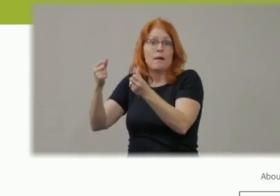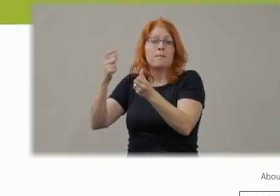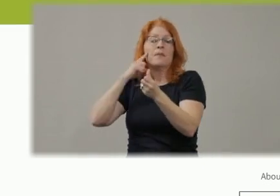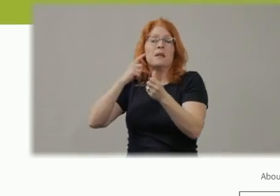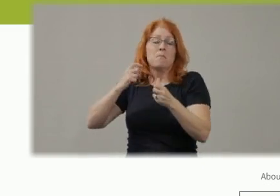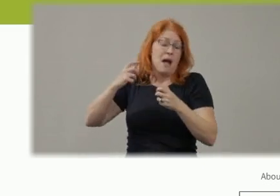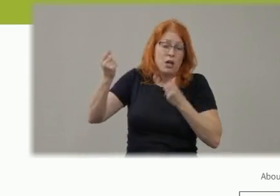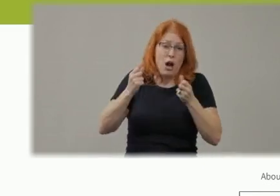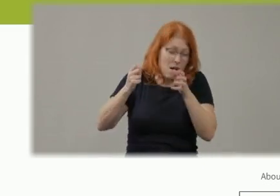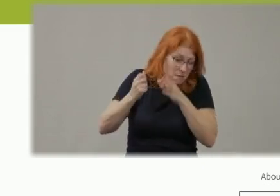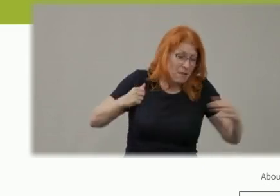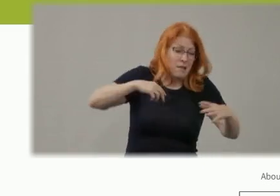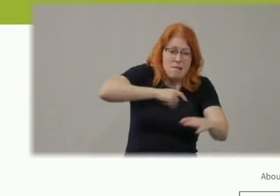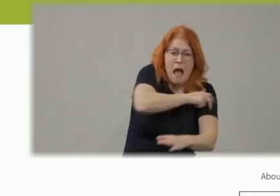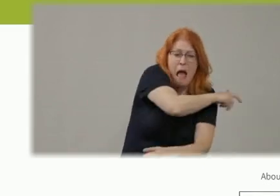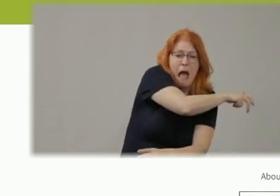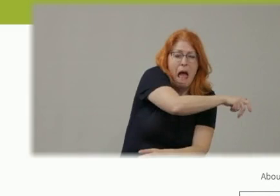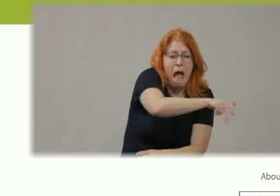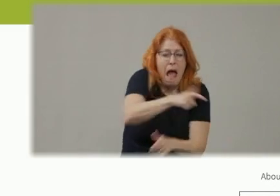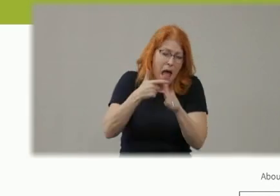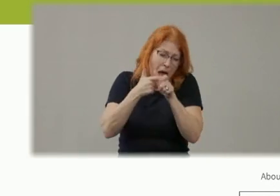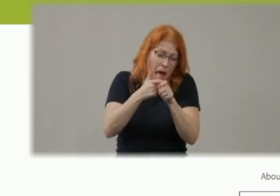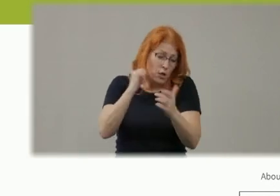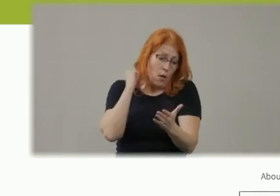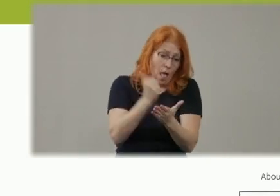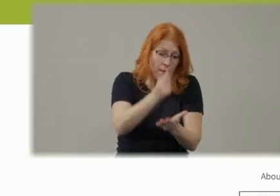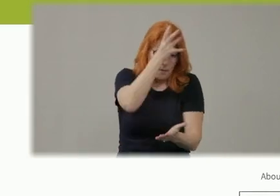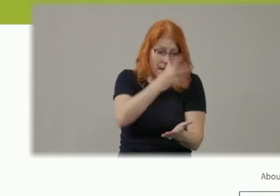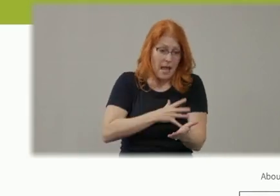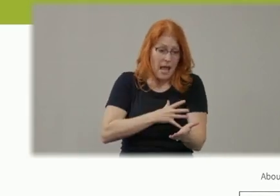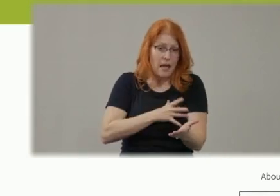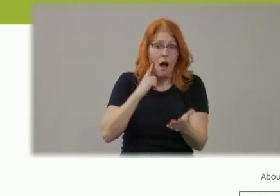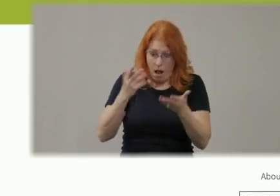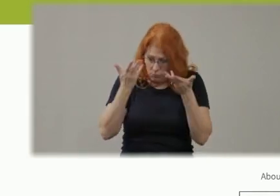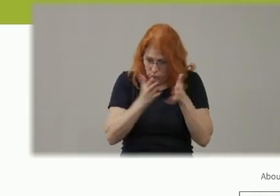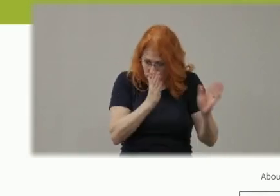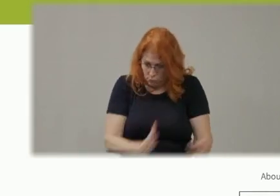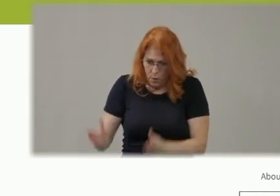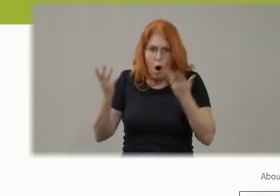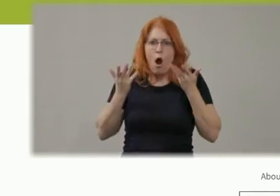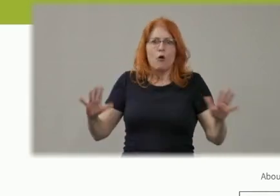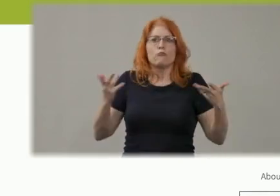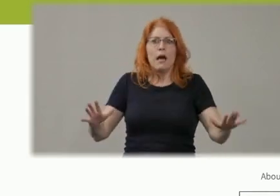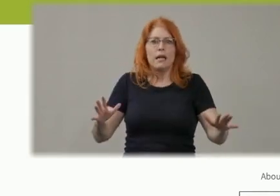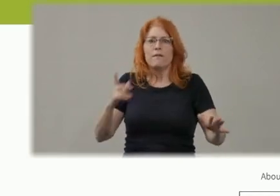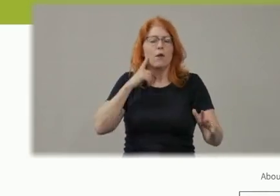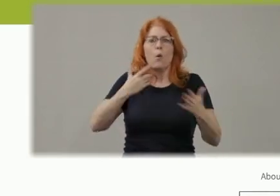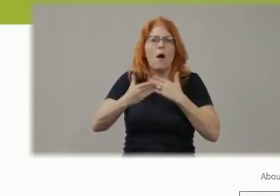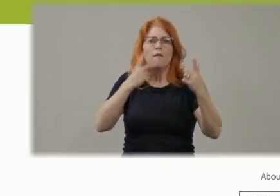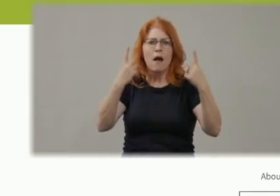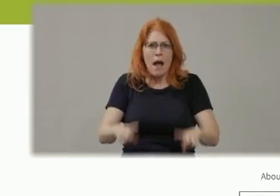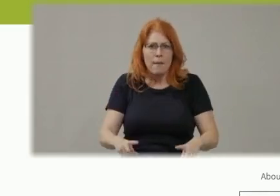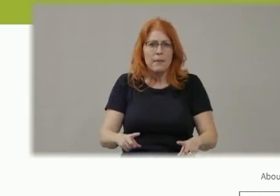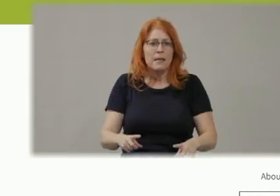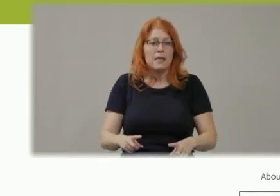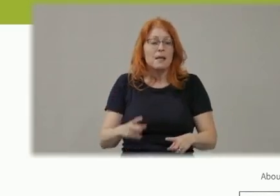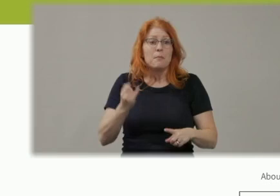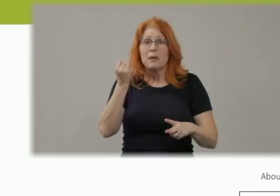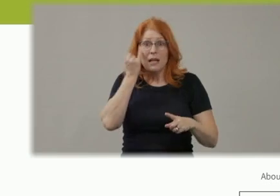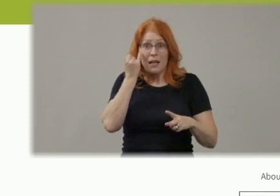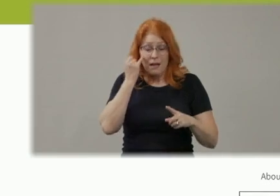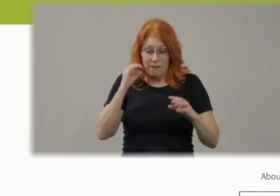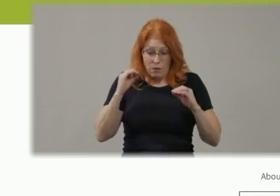my car and I'm running to go help this man. And I'm prepared. I'm prepared for an incident. And so when you don't